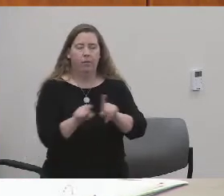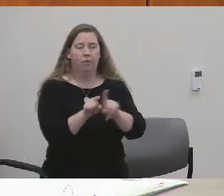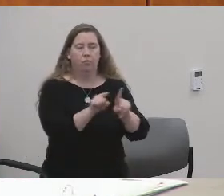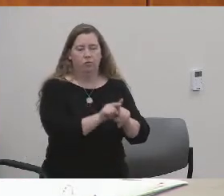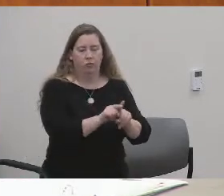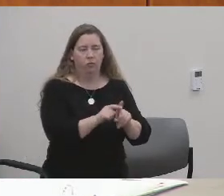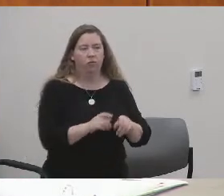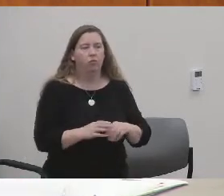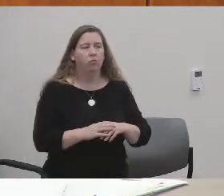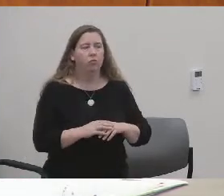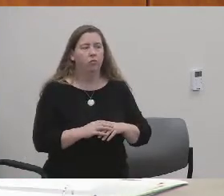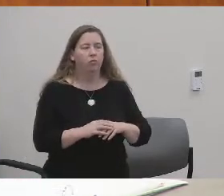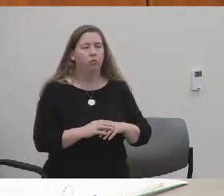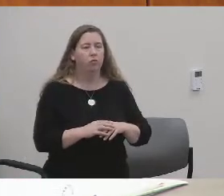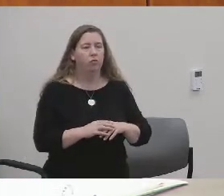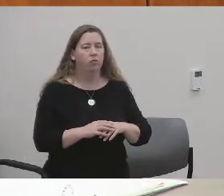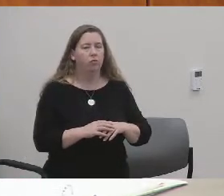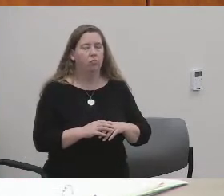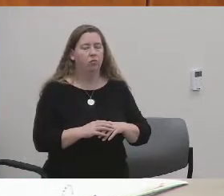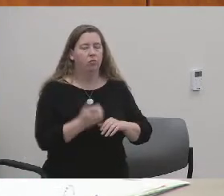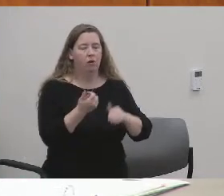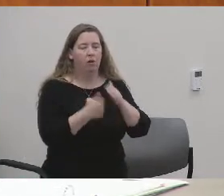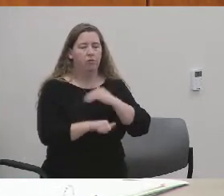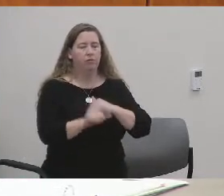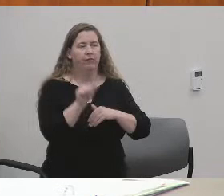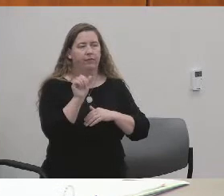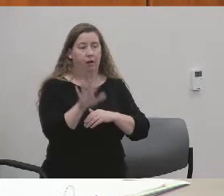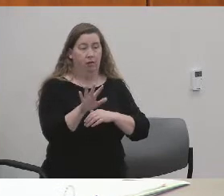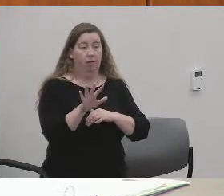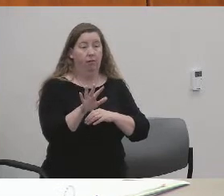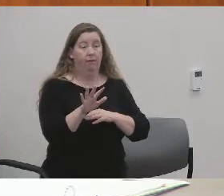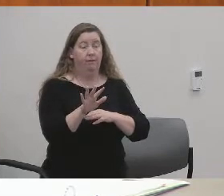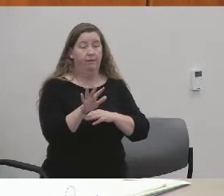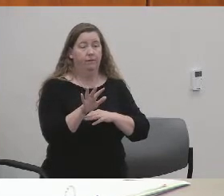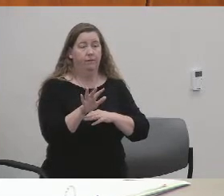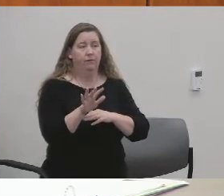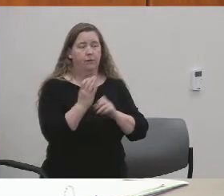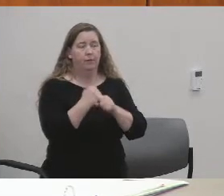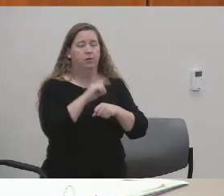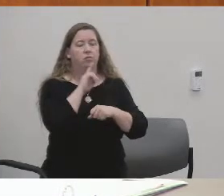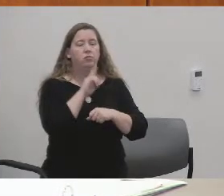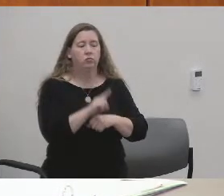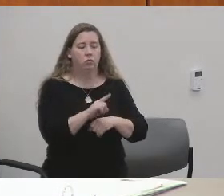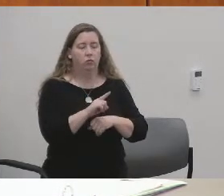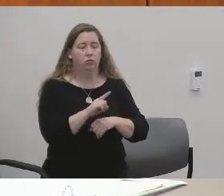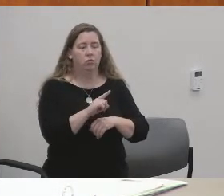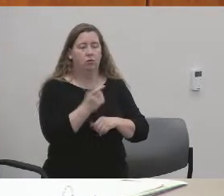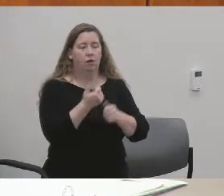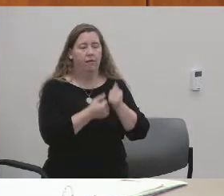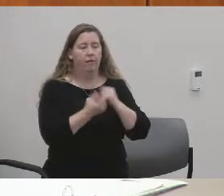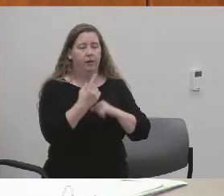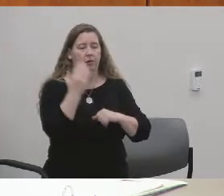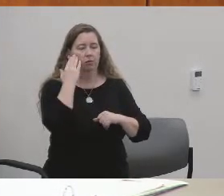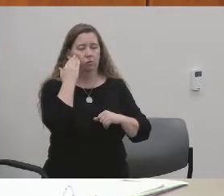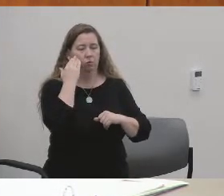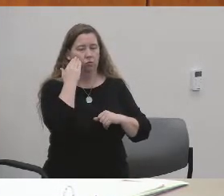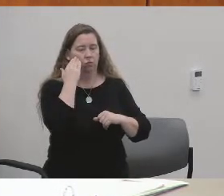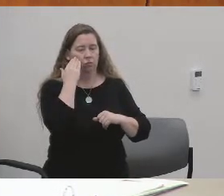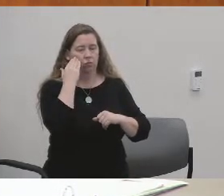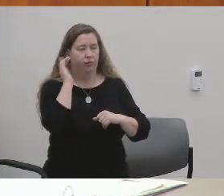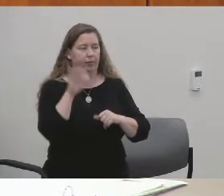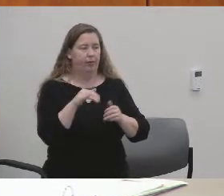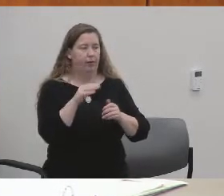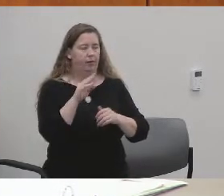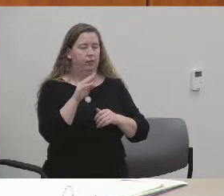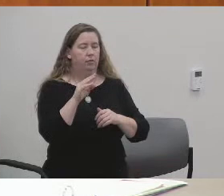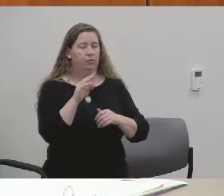Also, under number 5, I just wanted to make sure that everyone knew that the Milford